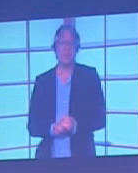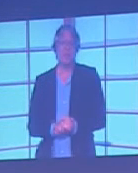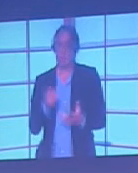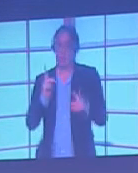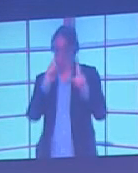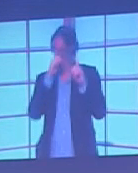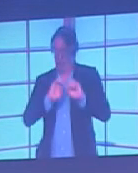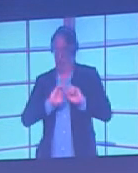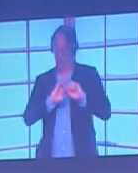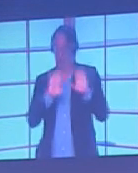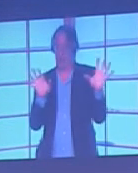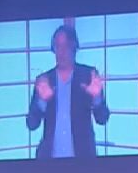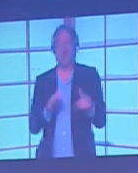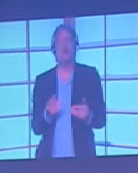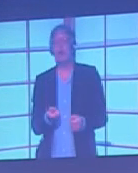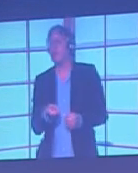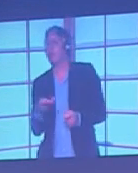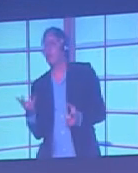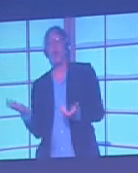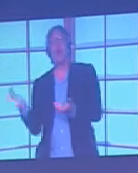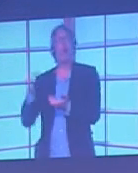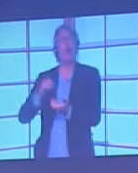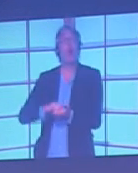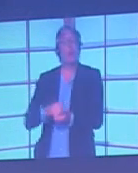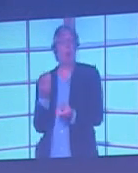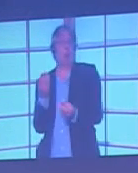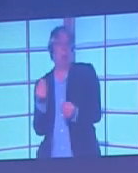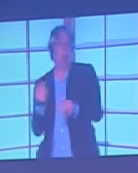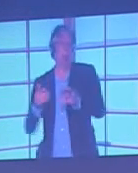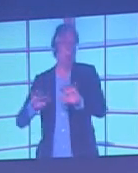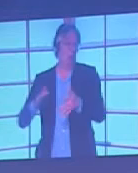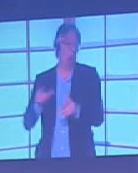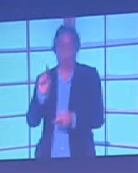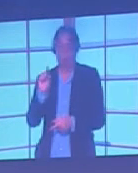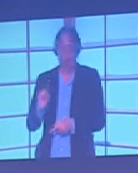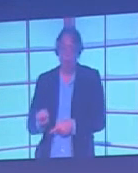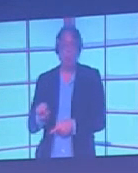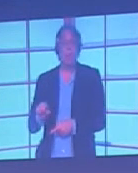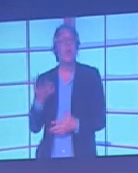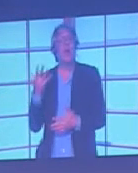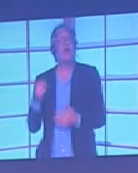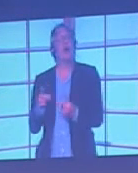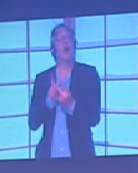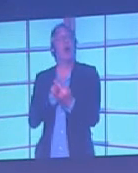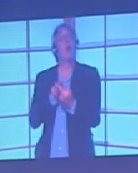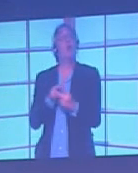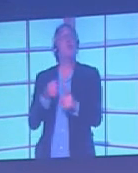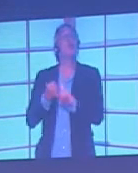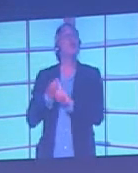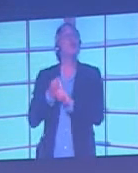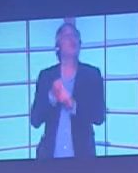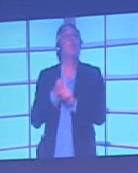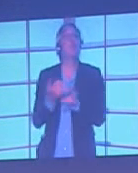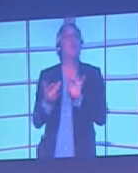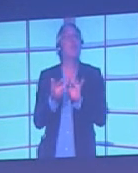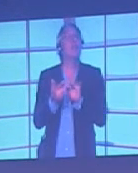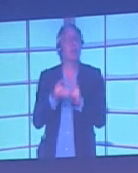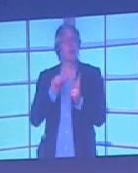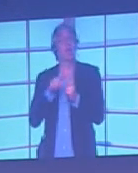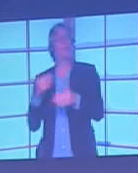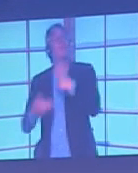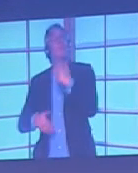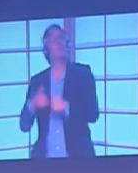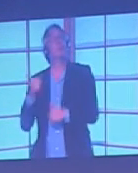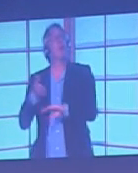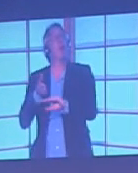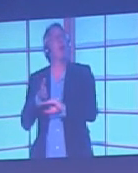clear, there may be some clubs with smaller resources at lower league that have a joint supporter liaison and disability access officer.